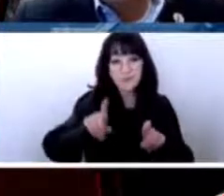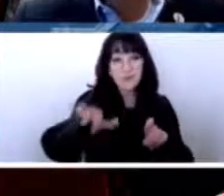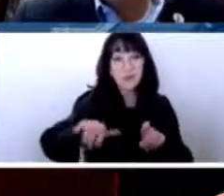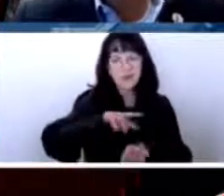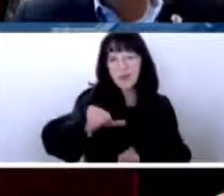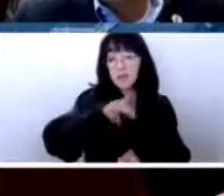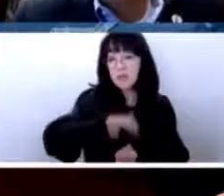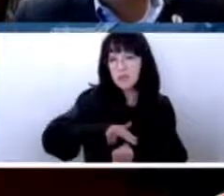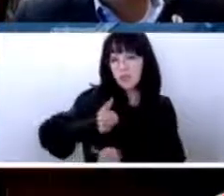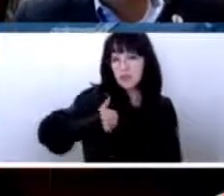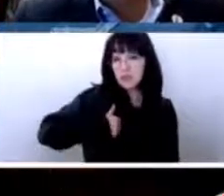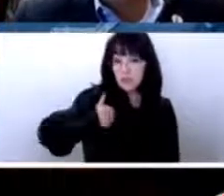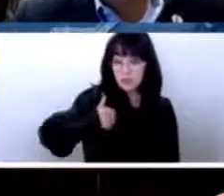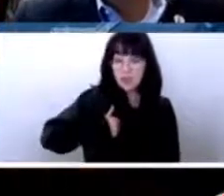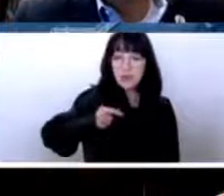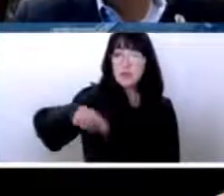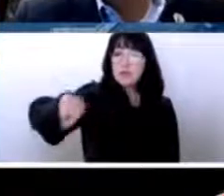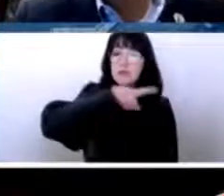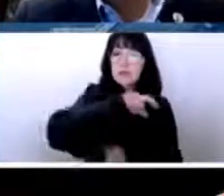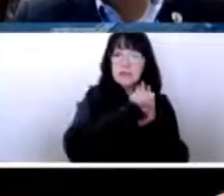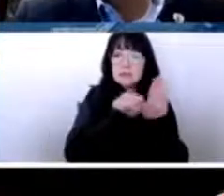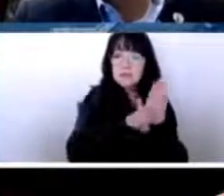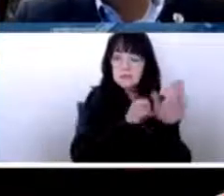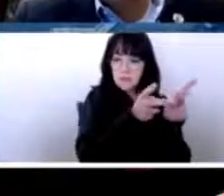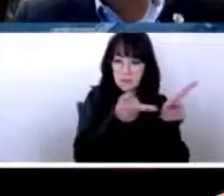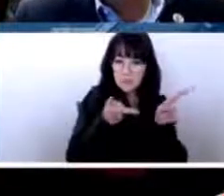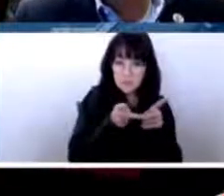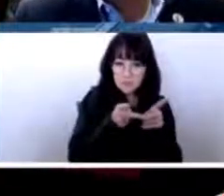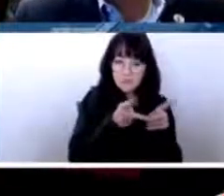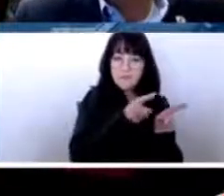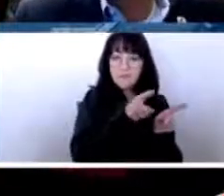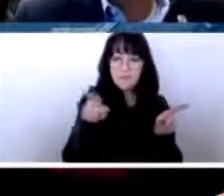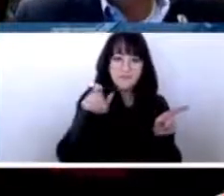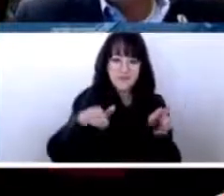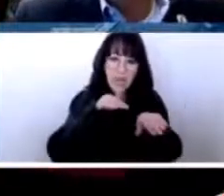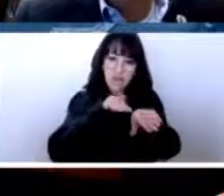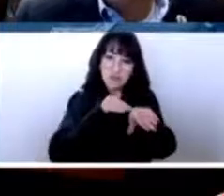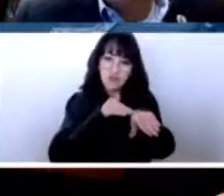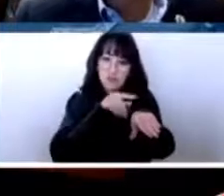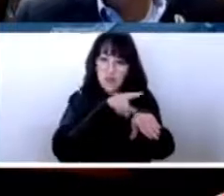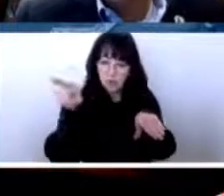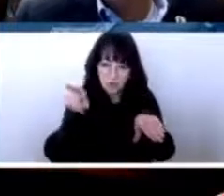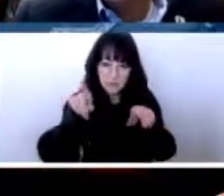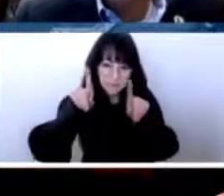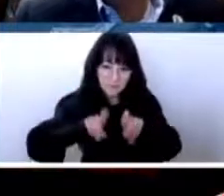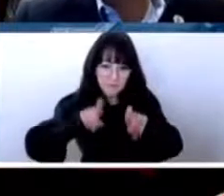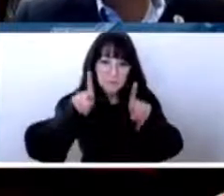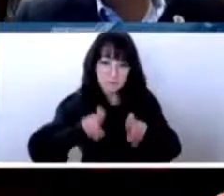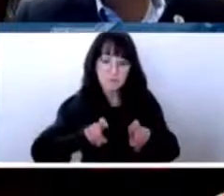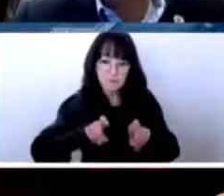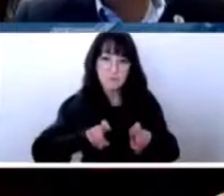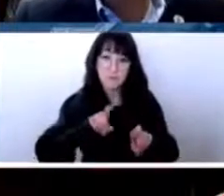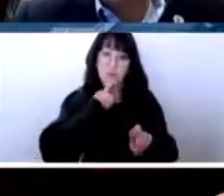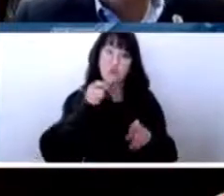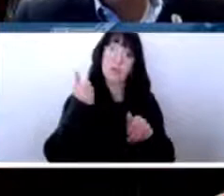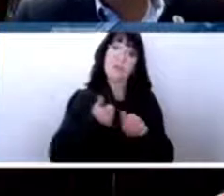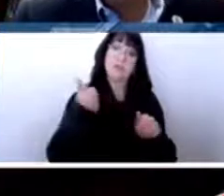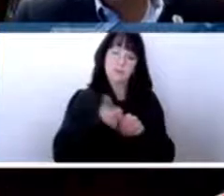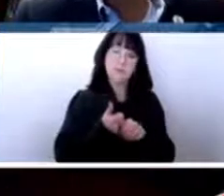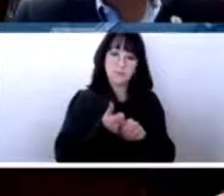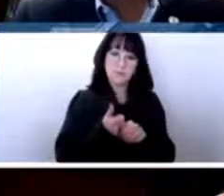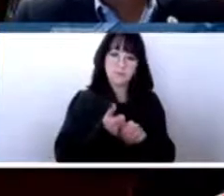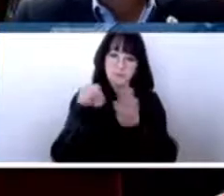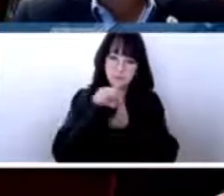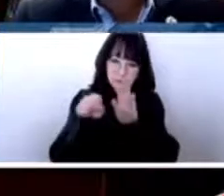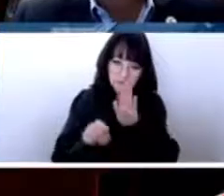the state facilities that are doing curative testing. This is the trailers we're doing. So these are really the state ran